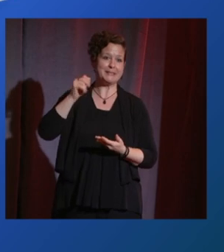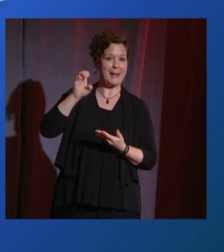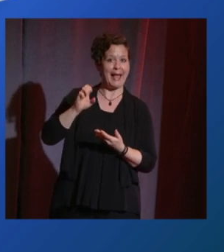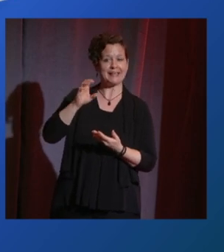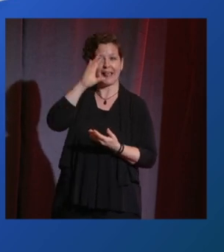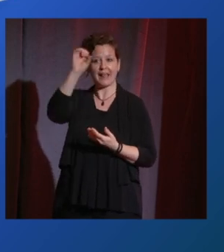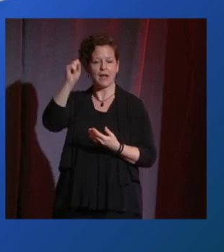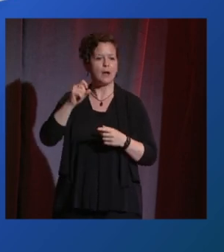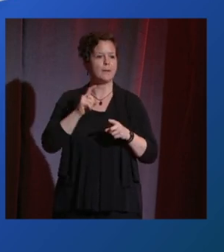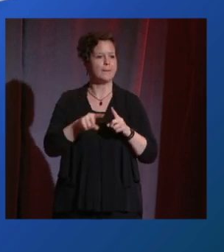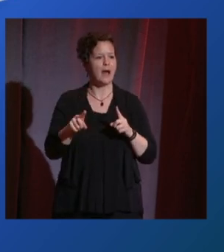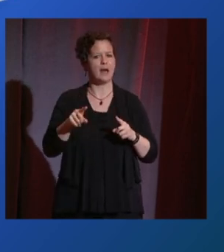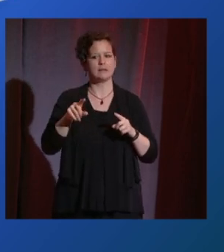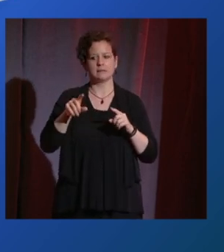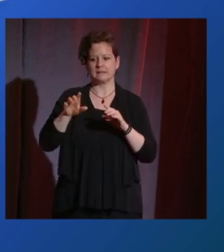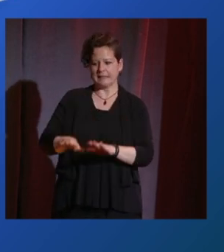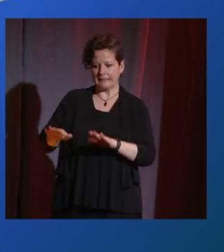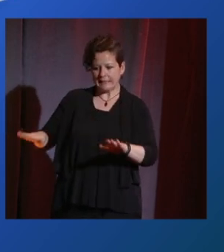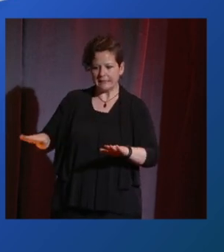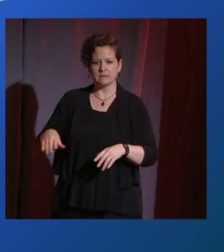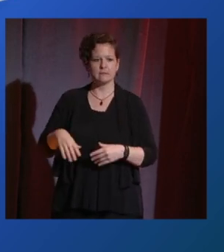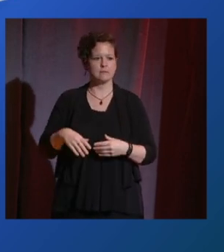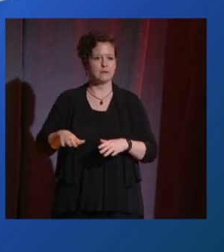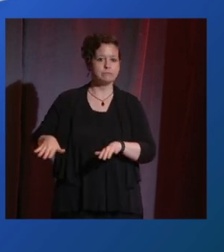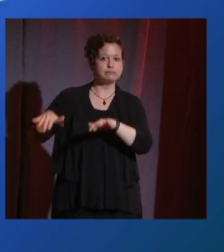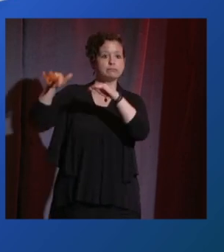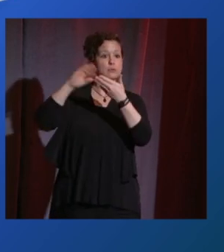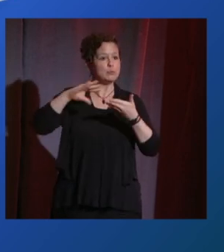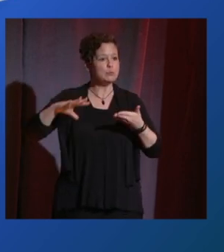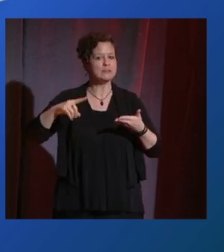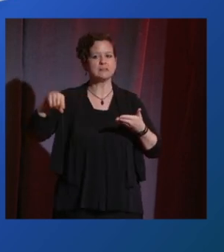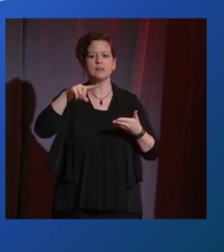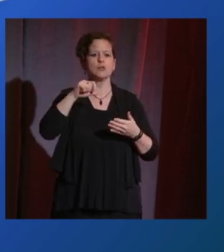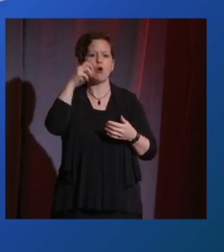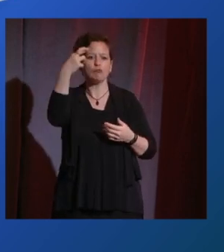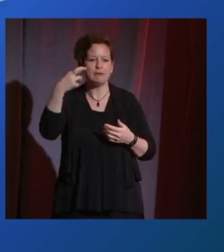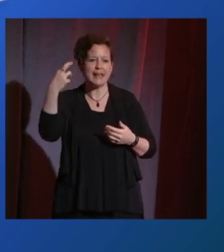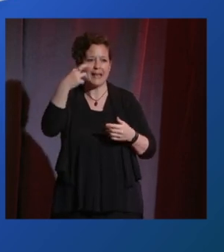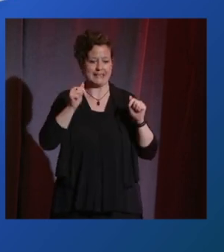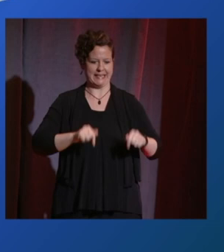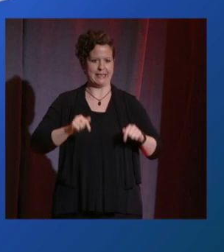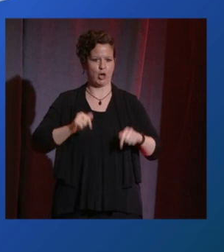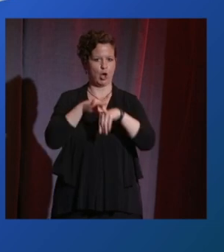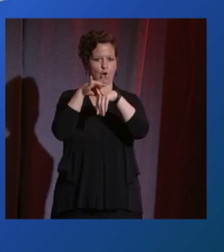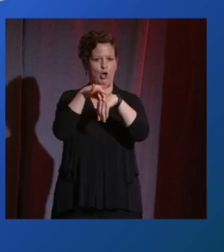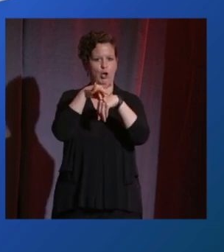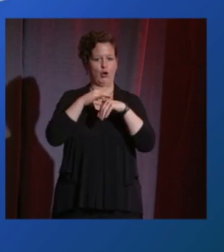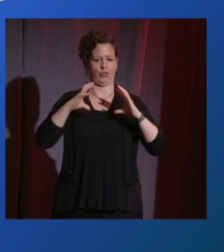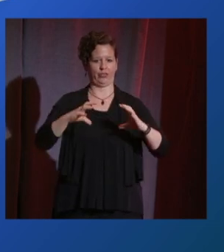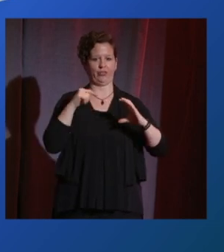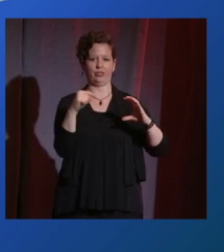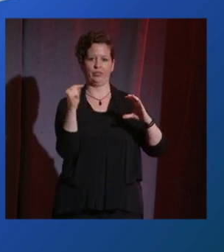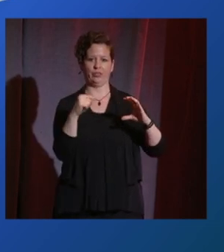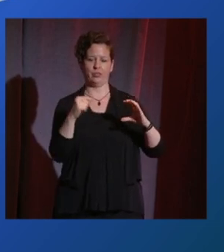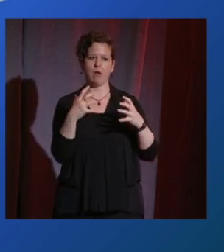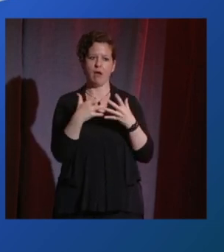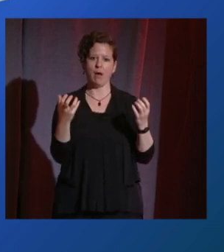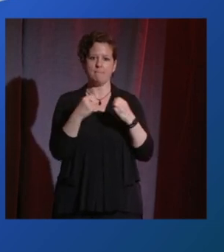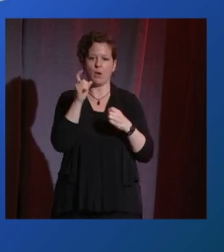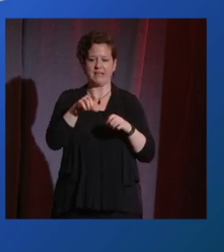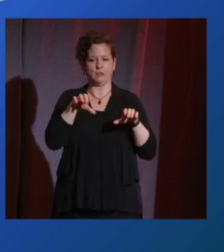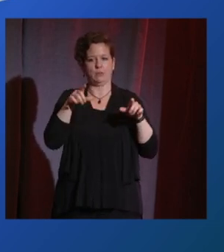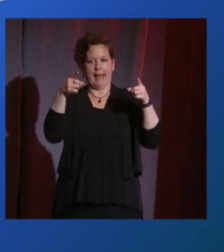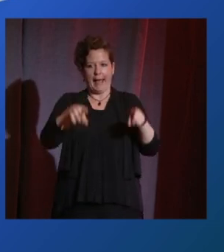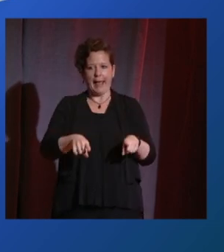students and kids even nowadays don't realize is how much still has to be done here how much has to be done to ensure safety